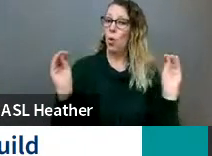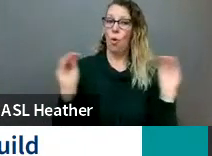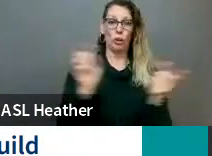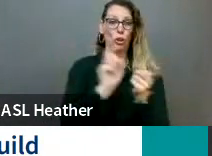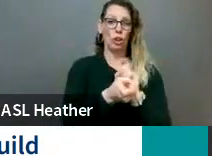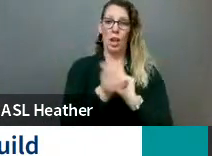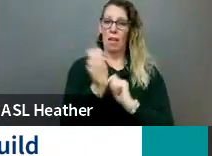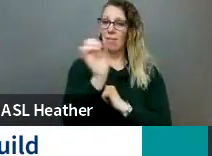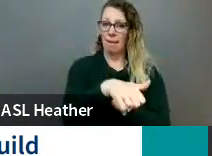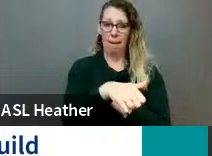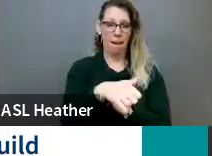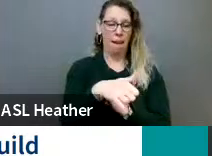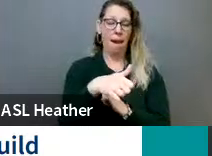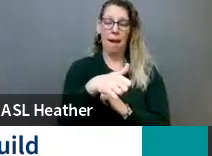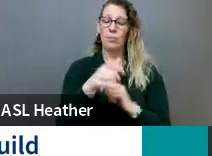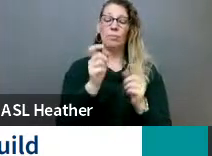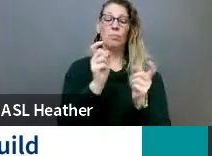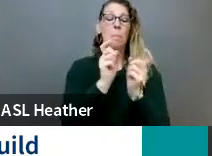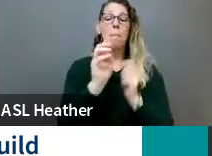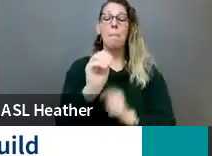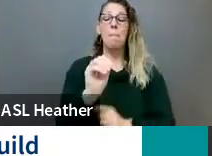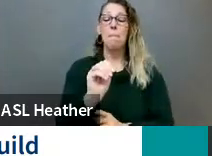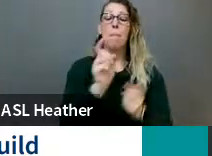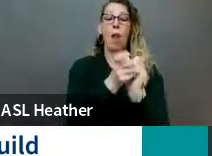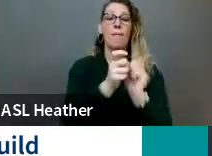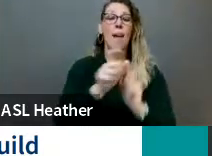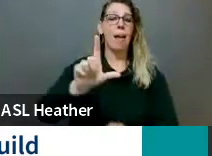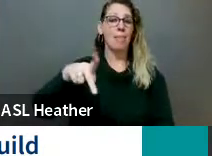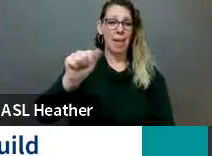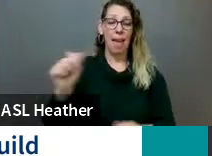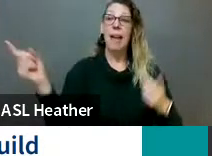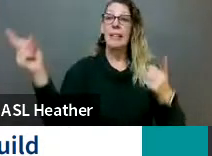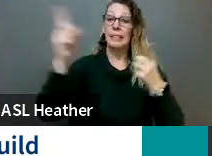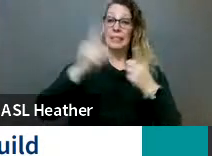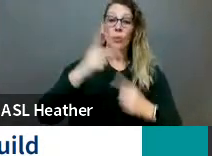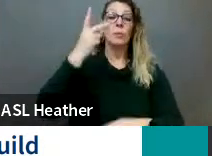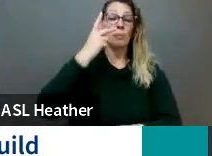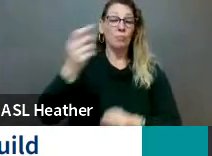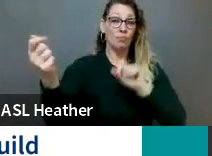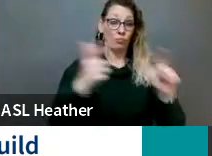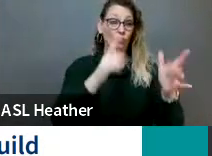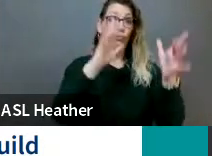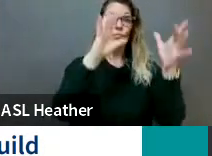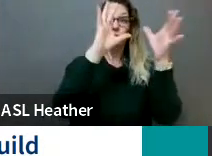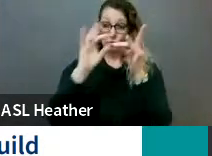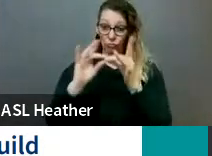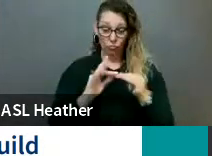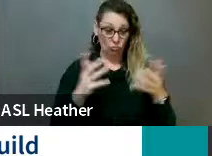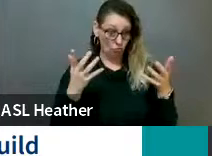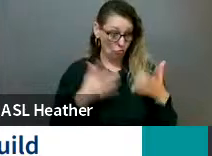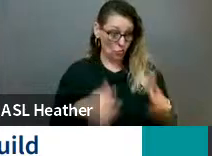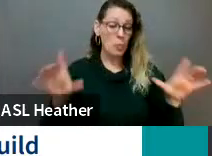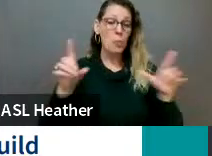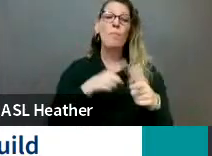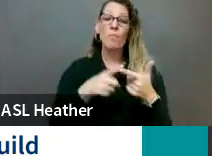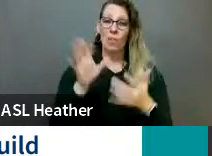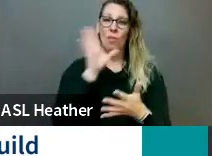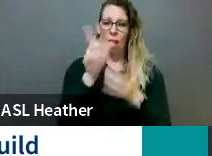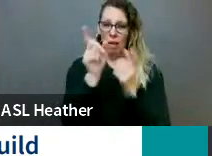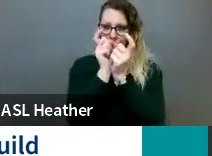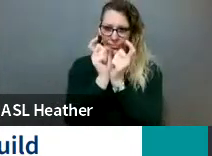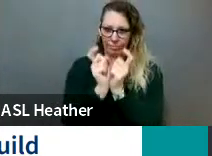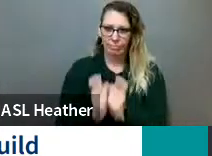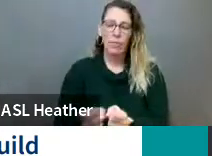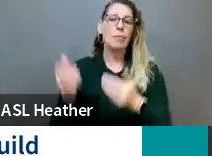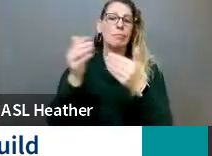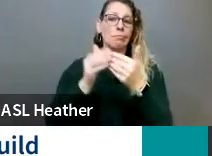that modified LPA until we're able to see the comments we receive, and we'll make those additional refinements and move